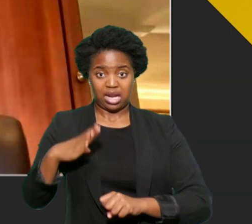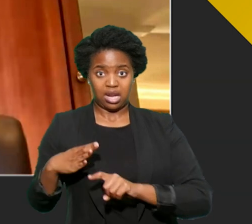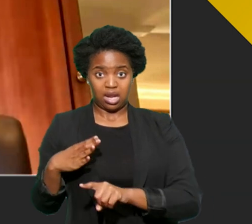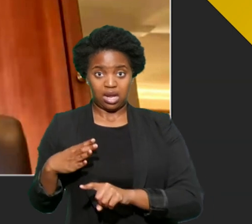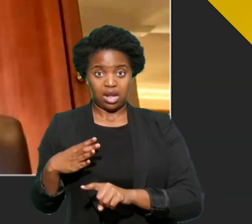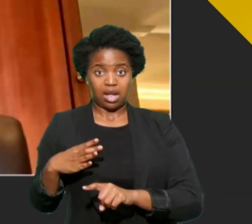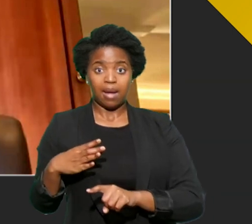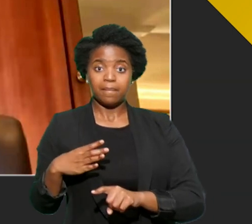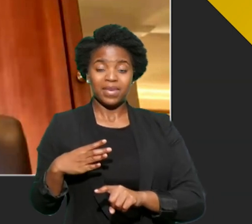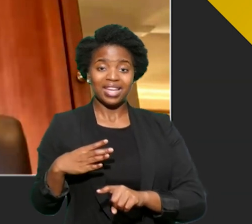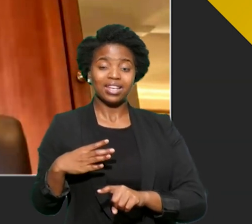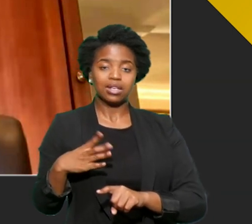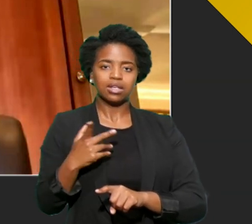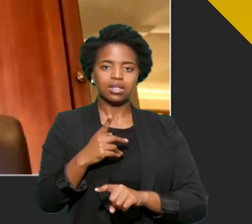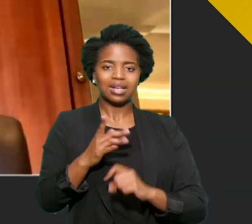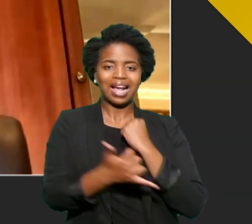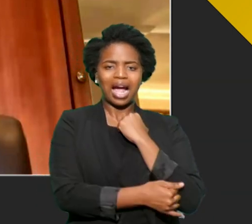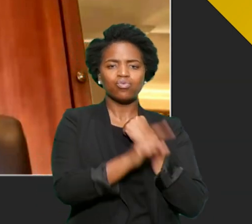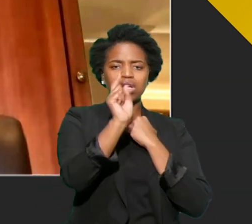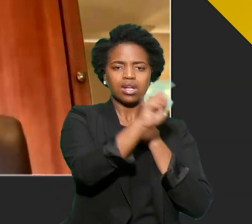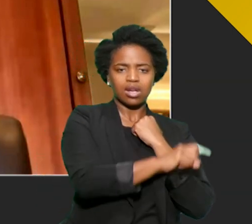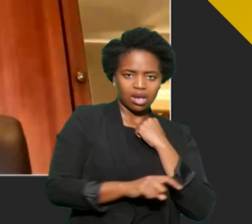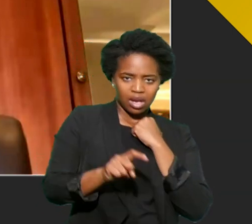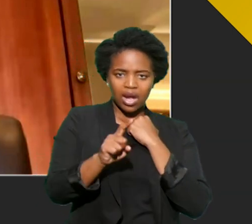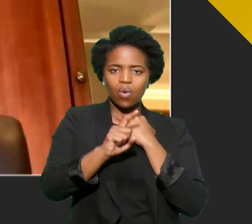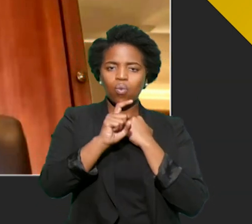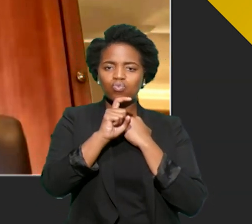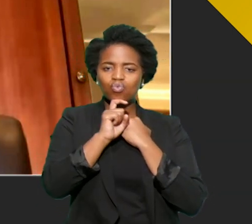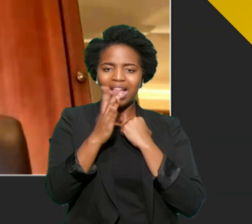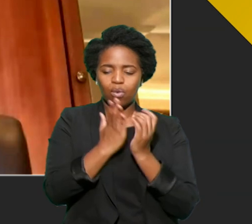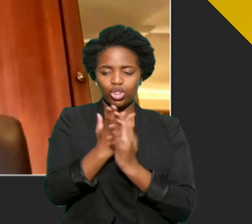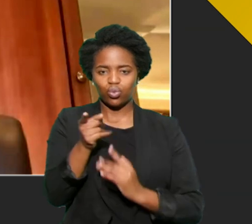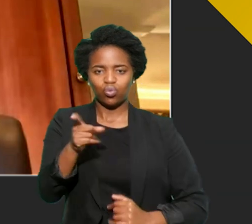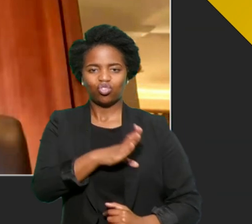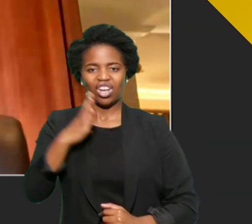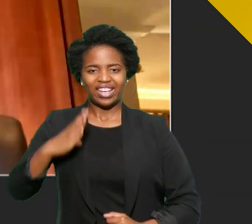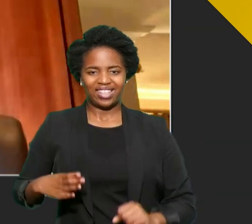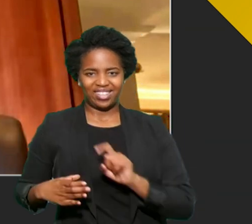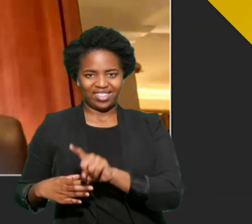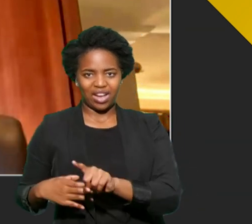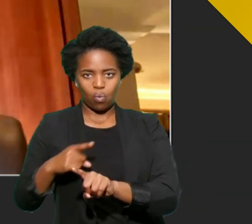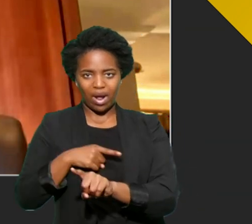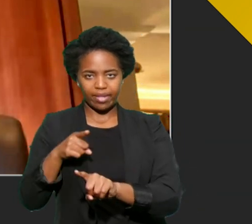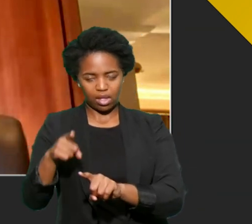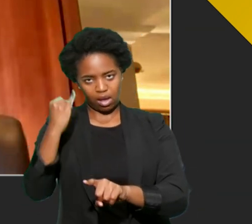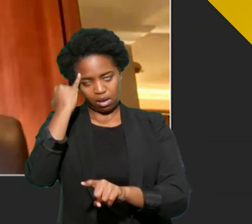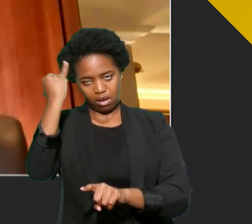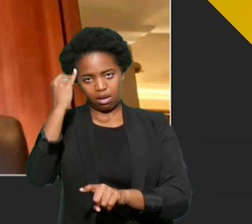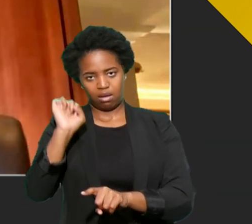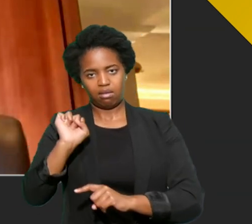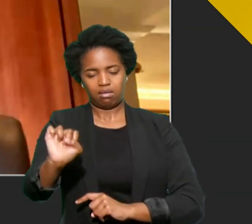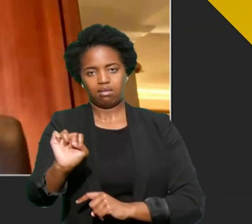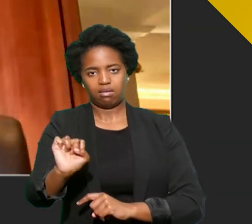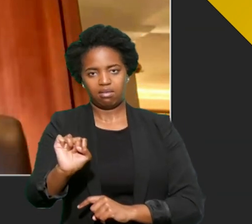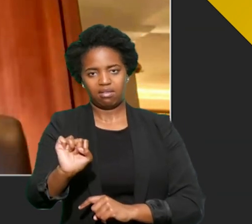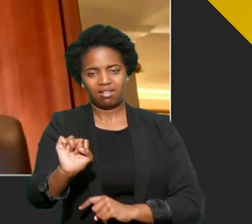exploit technology without having some arrangement with the inventor. You will realize that much of this technology